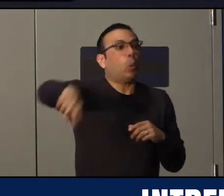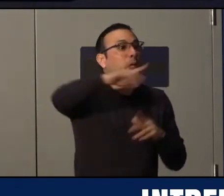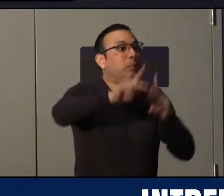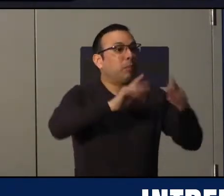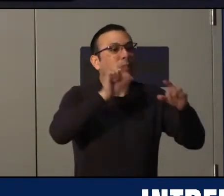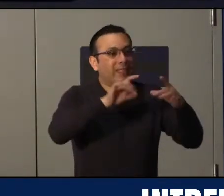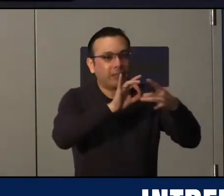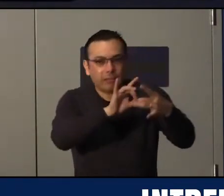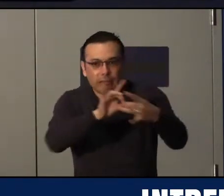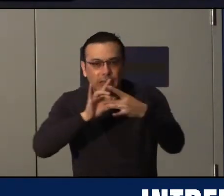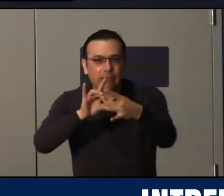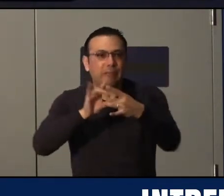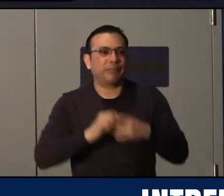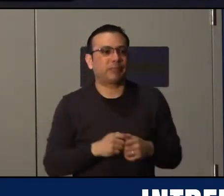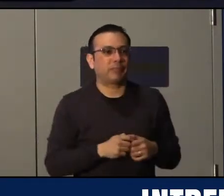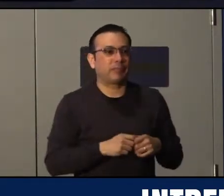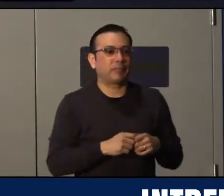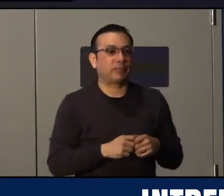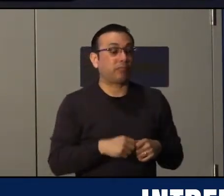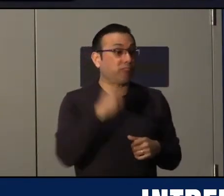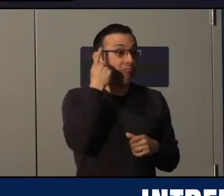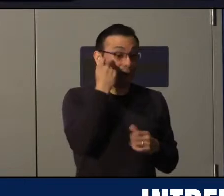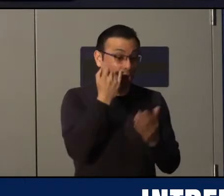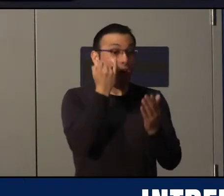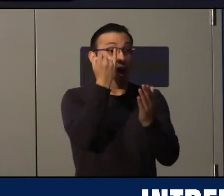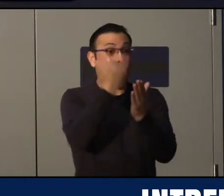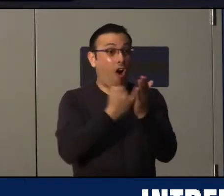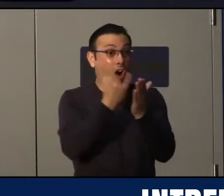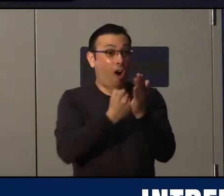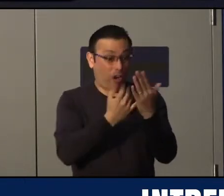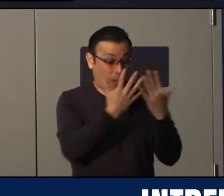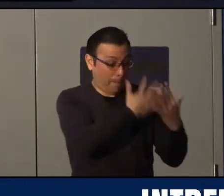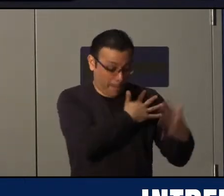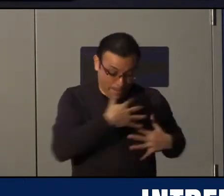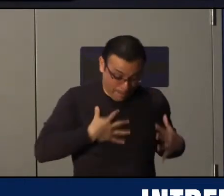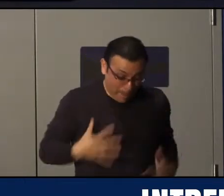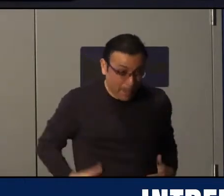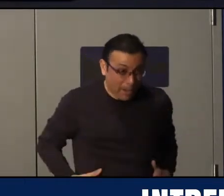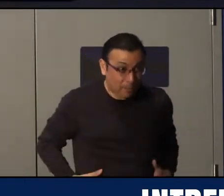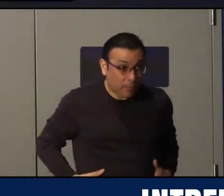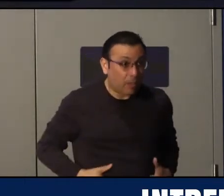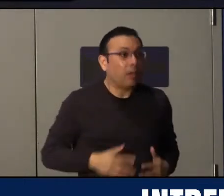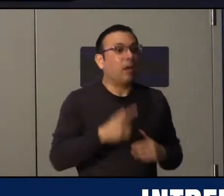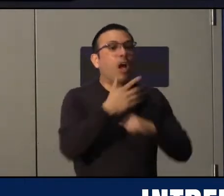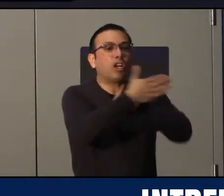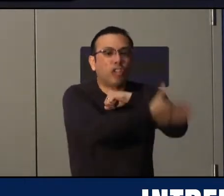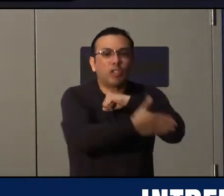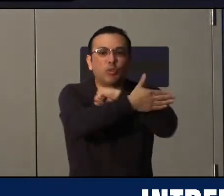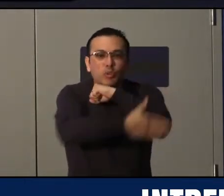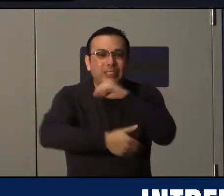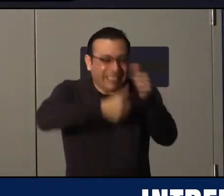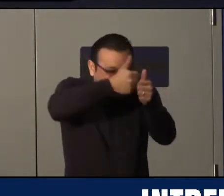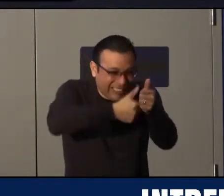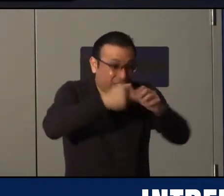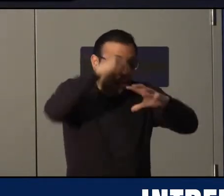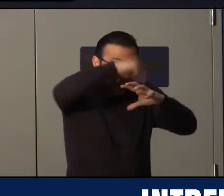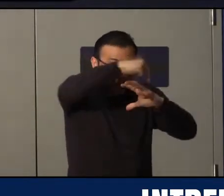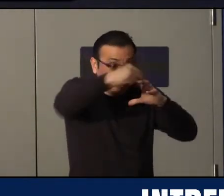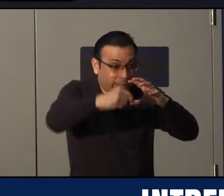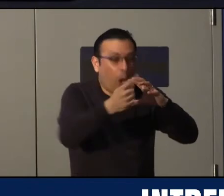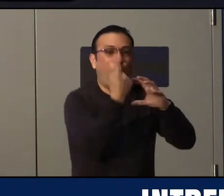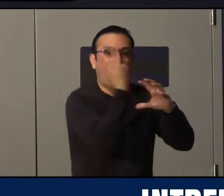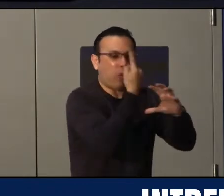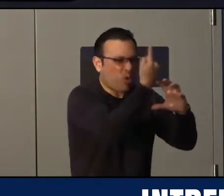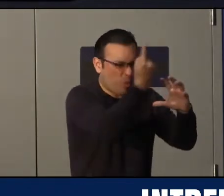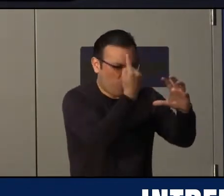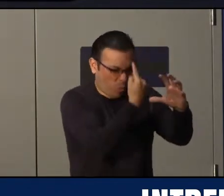artwork from at least one child in every country on the planet on that suit. And hopeful to be able to tour it around to some of those